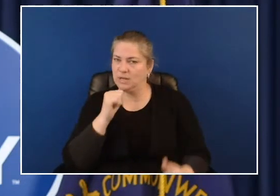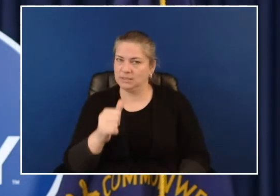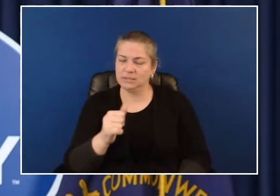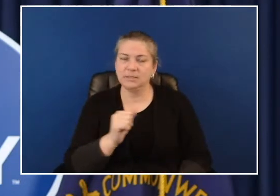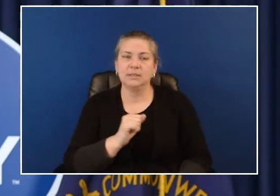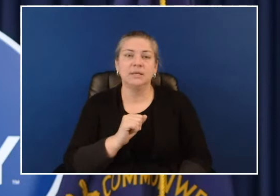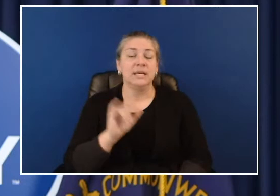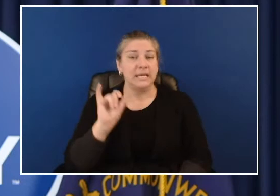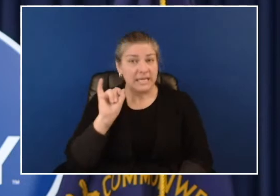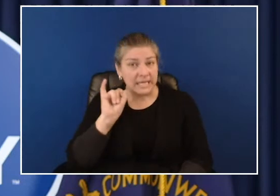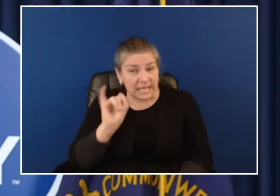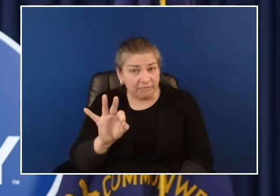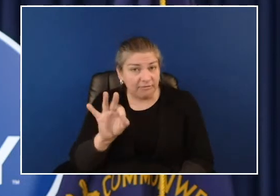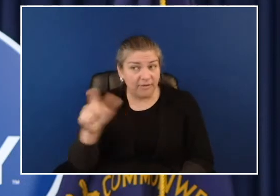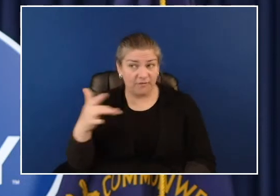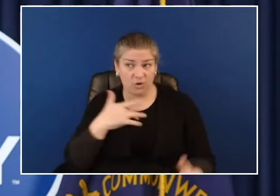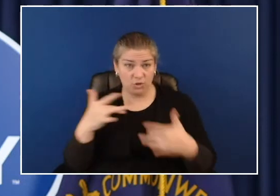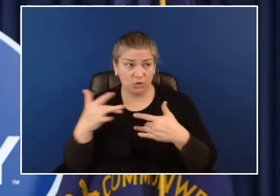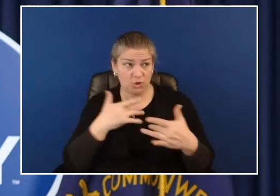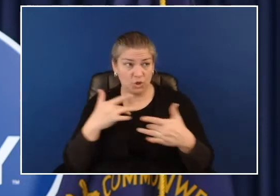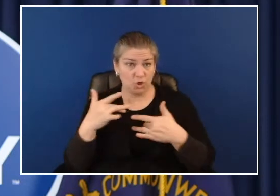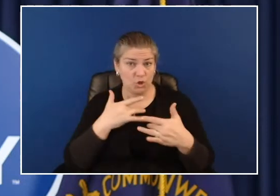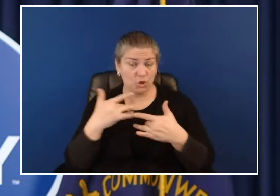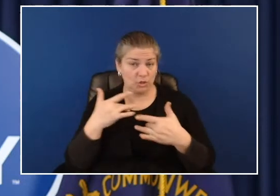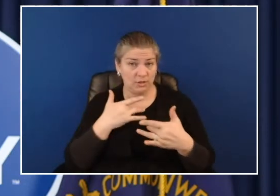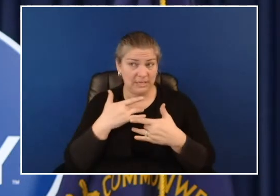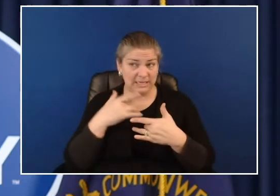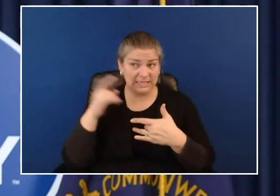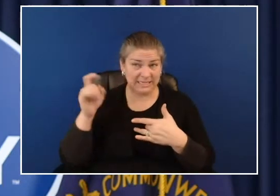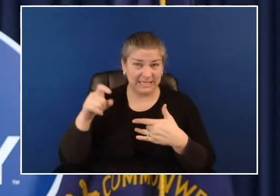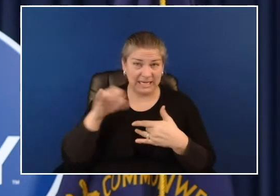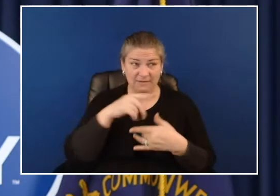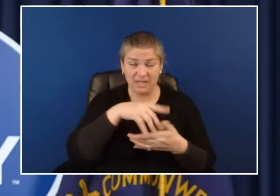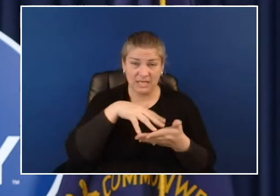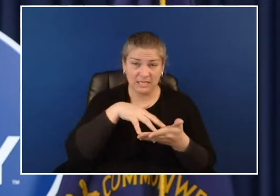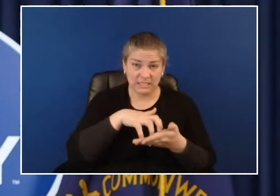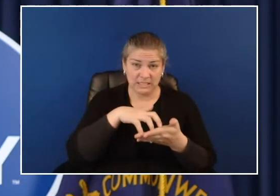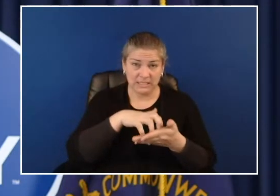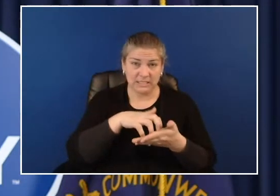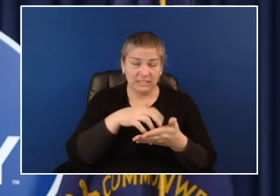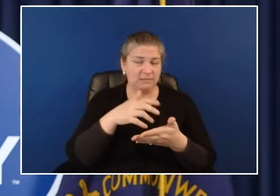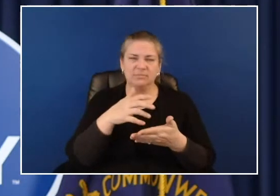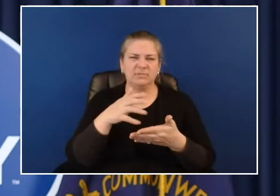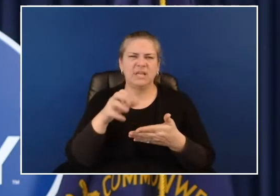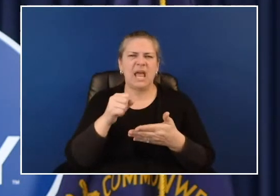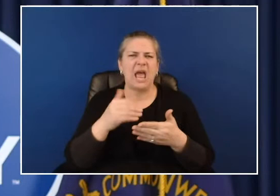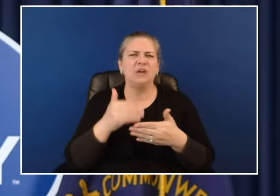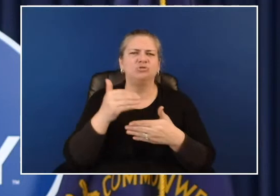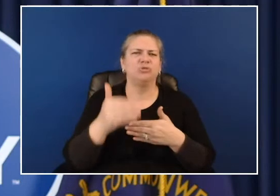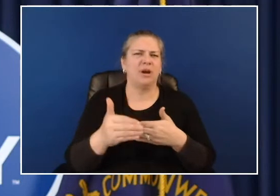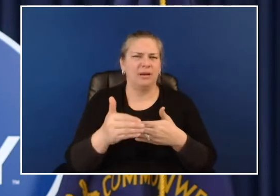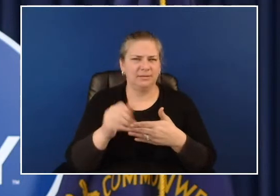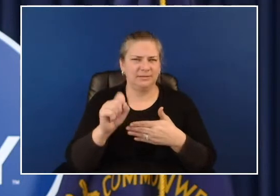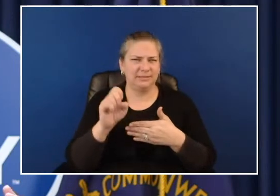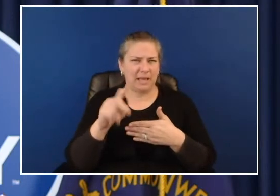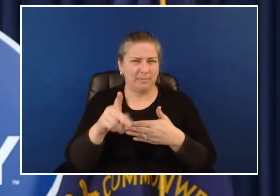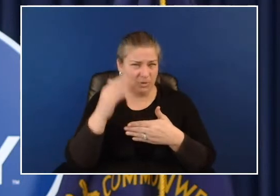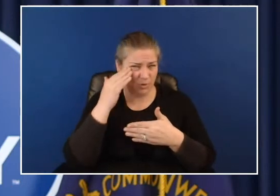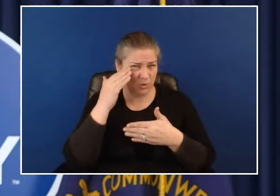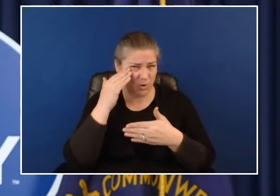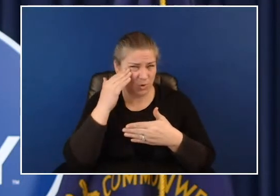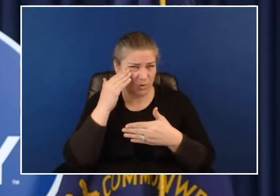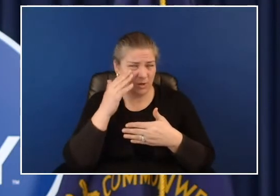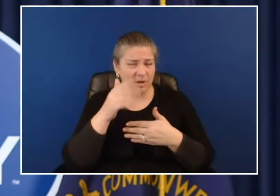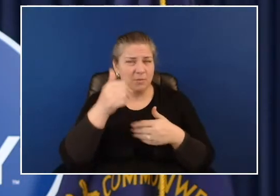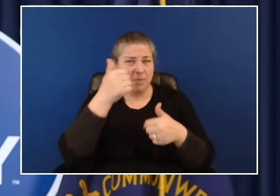is concern that there is waning immunity, take those extra steps. Remember, these are all layered mitigation tactics, right? Your